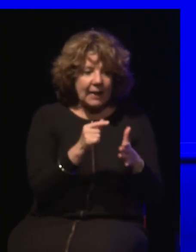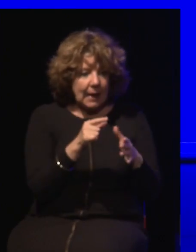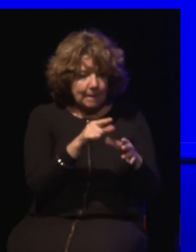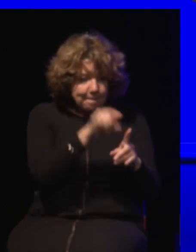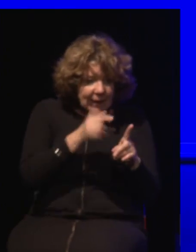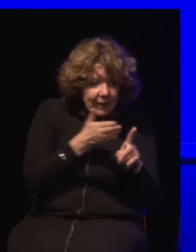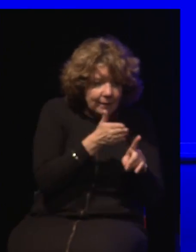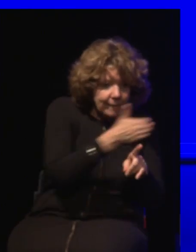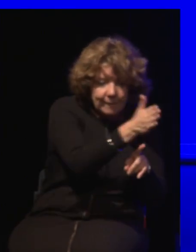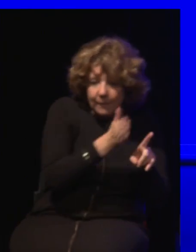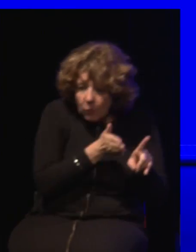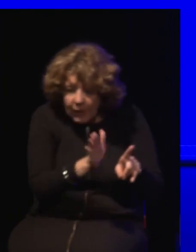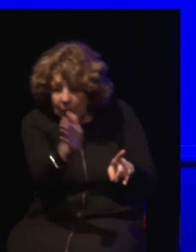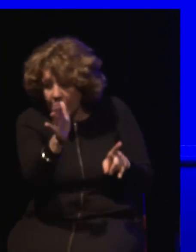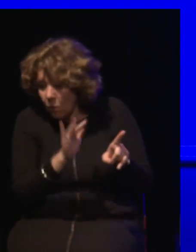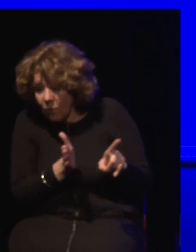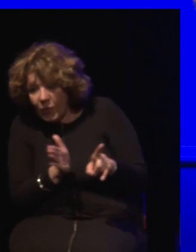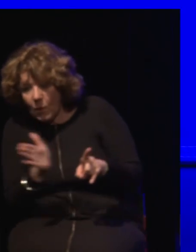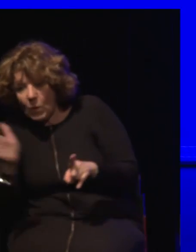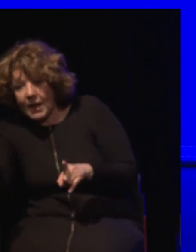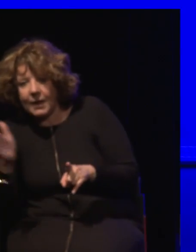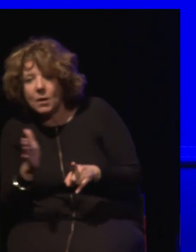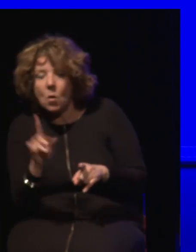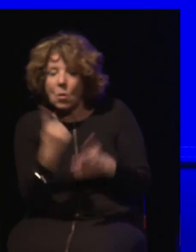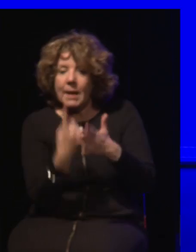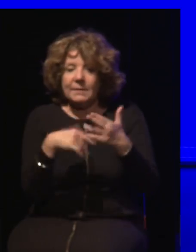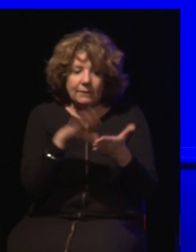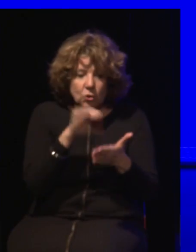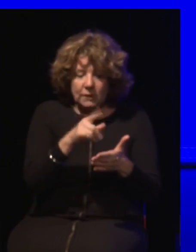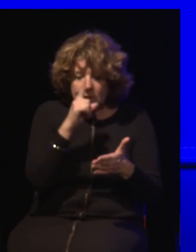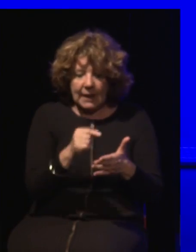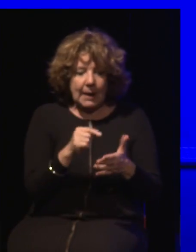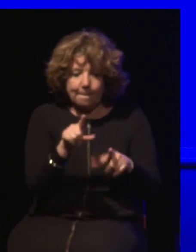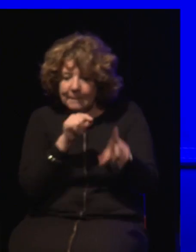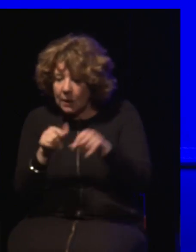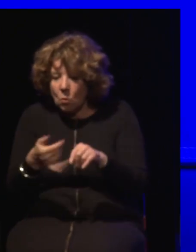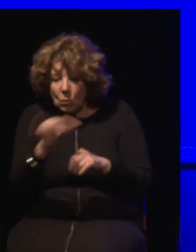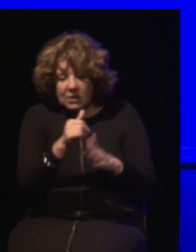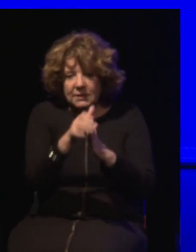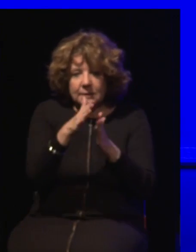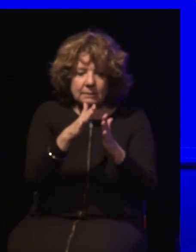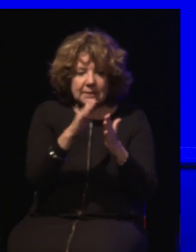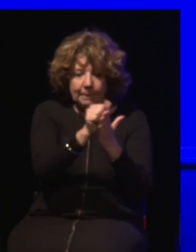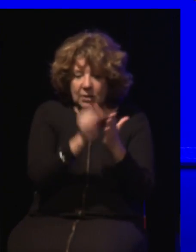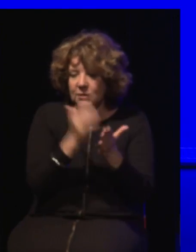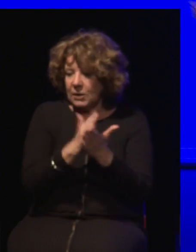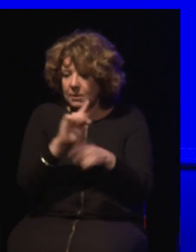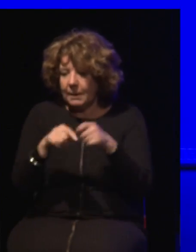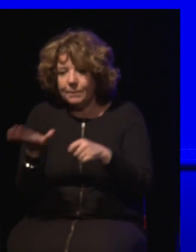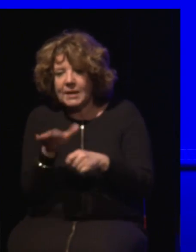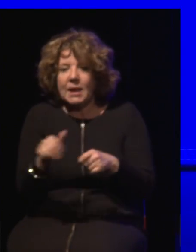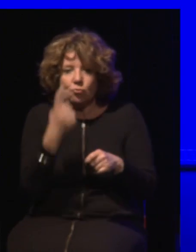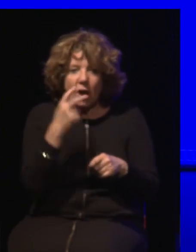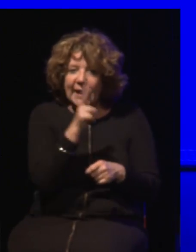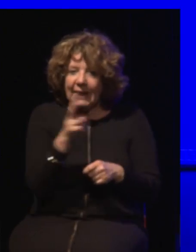which subject areas to master and try again and again while having fun? What if they could learn from peers who had already